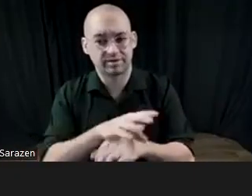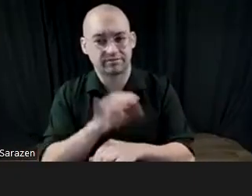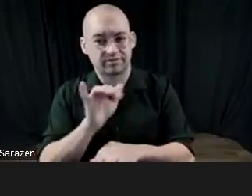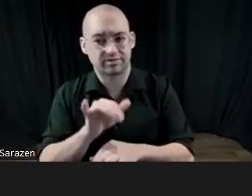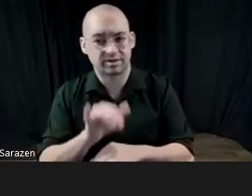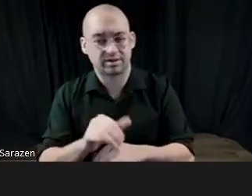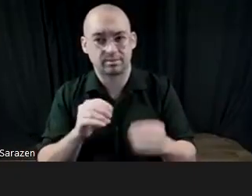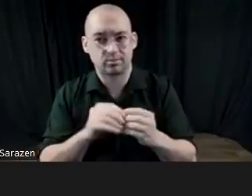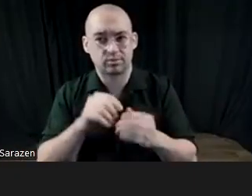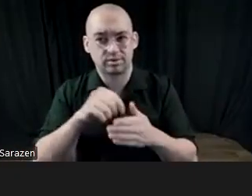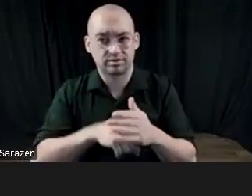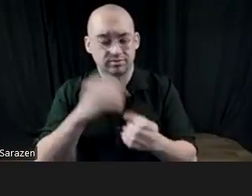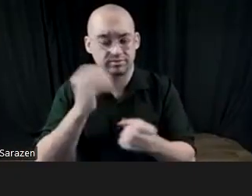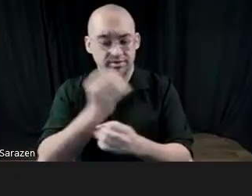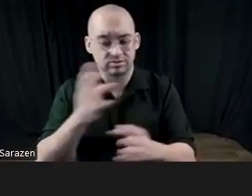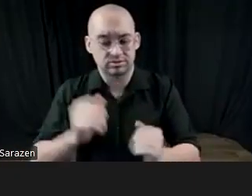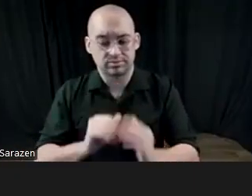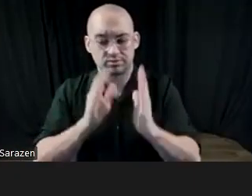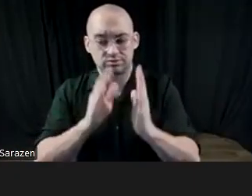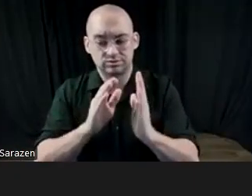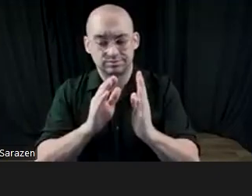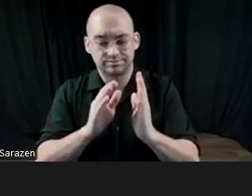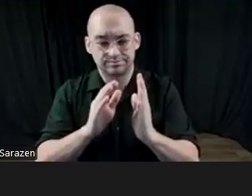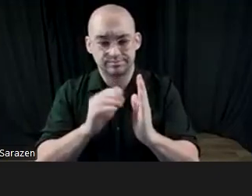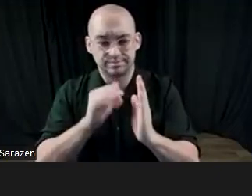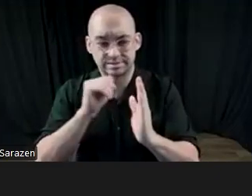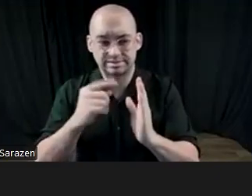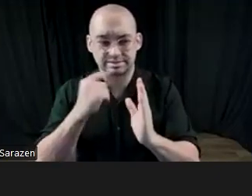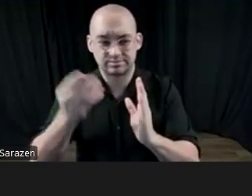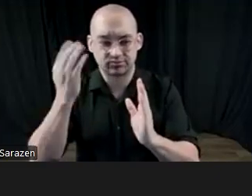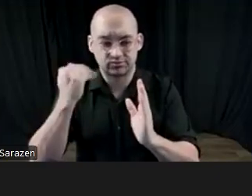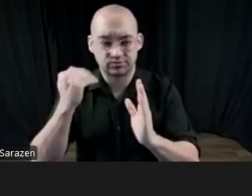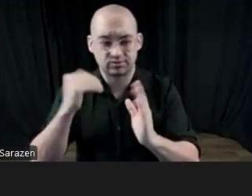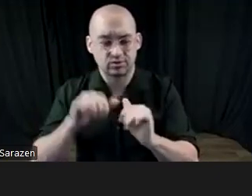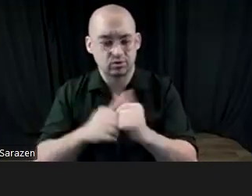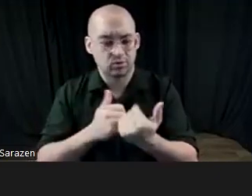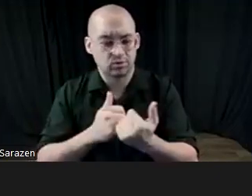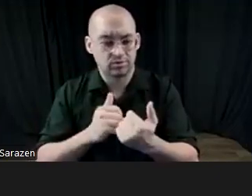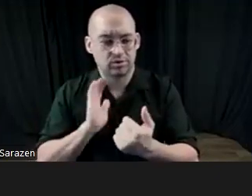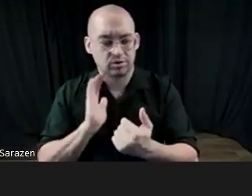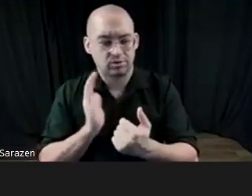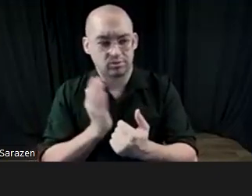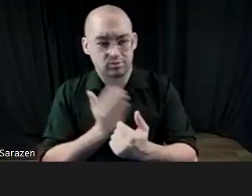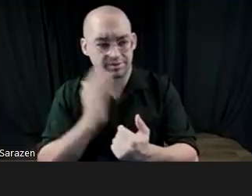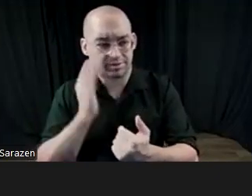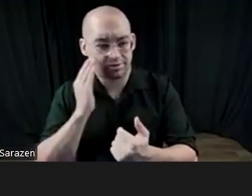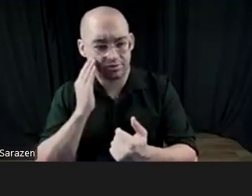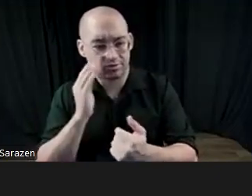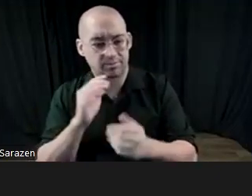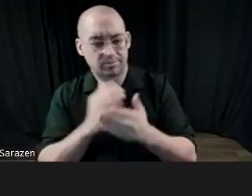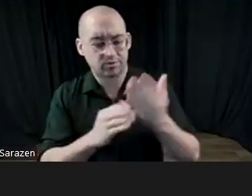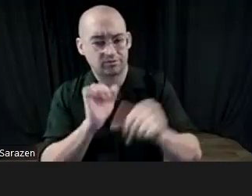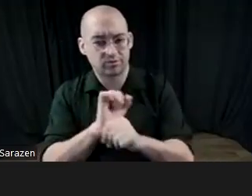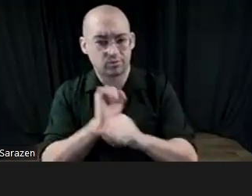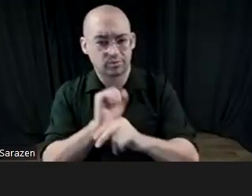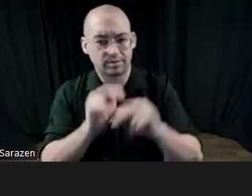detailed sort of approaches that I didn't speak to specifically is we know part of this work also needs to be building and